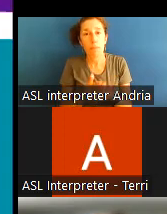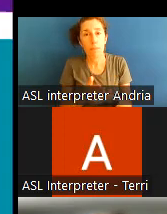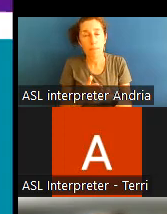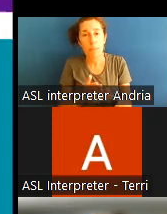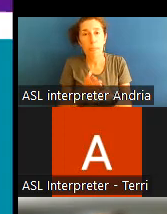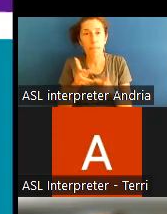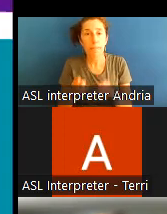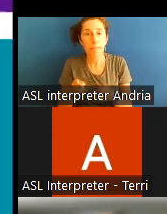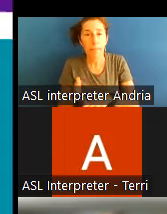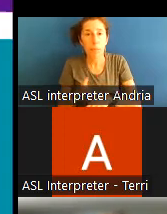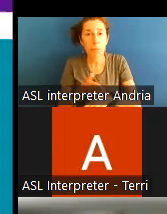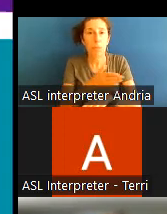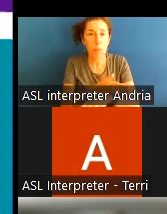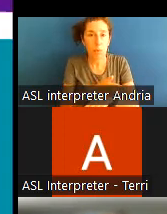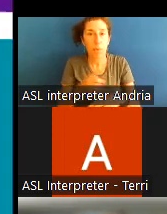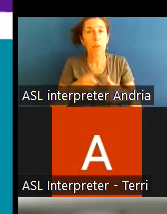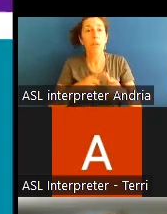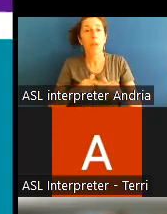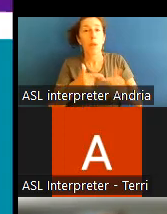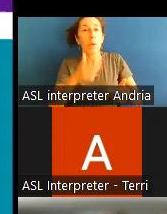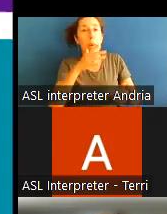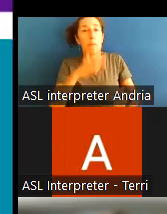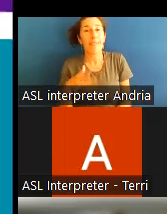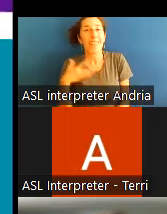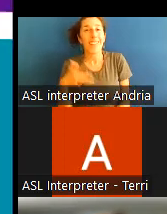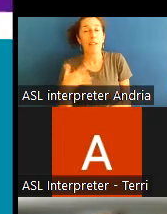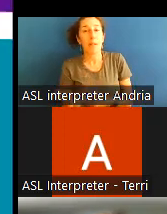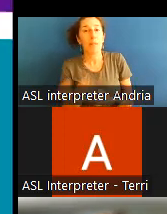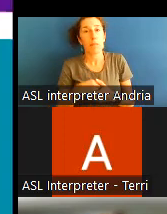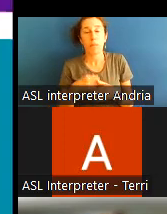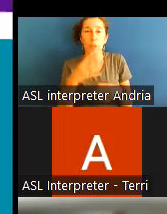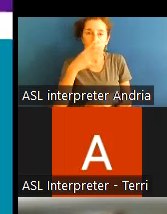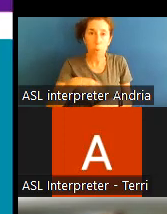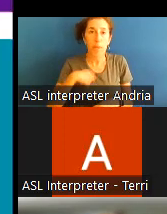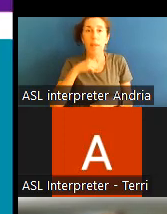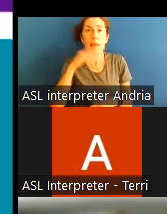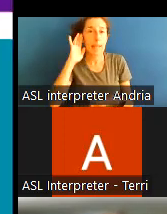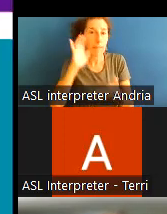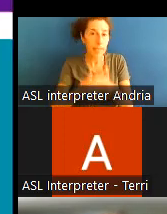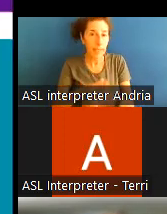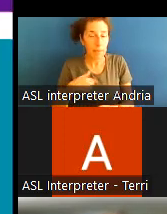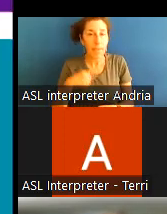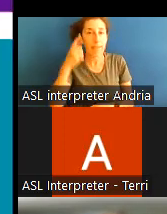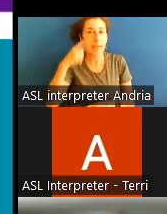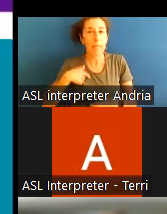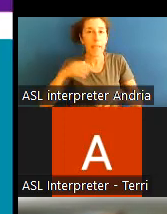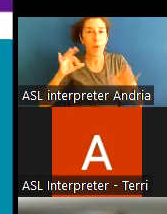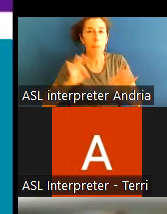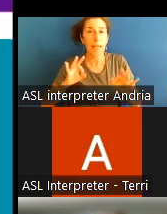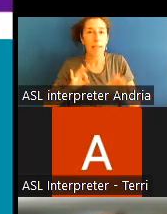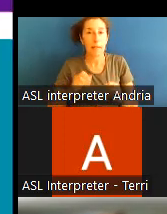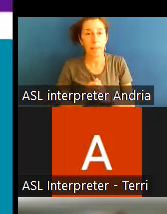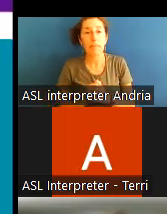heads. The second thing they said is they needed service providers to see the